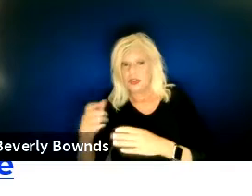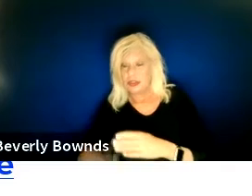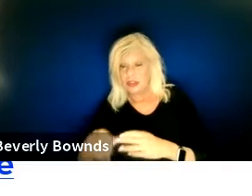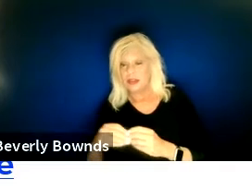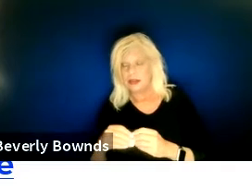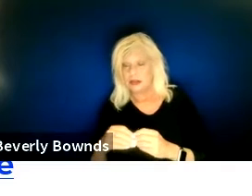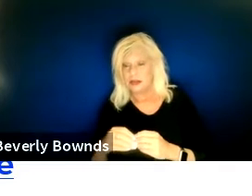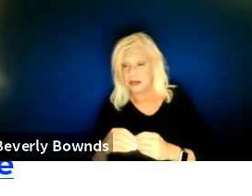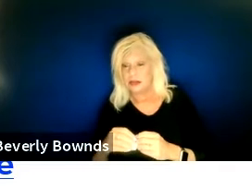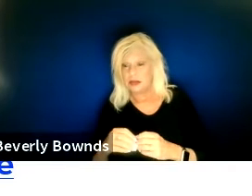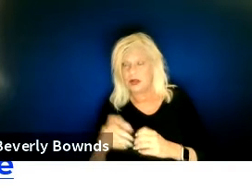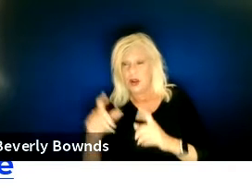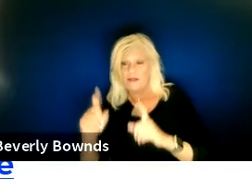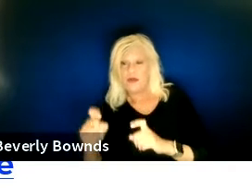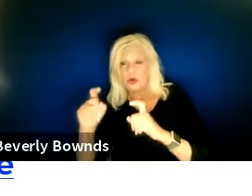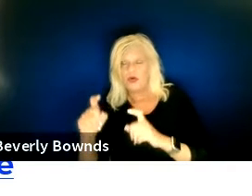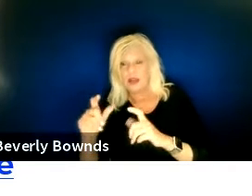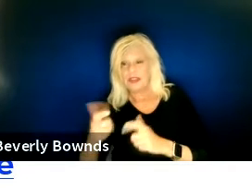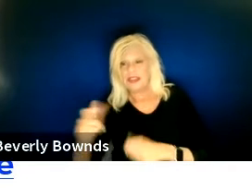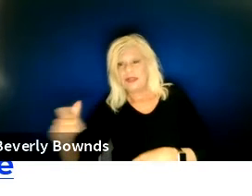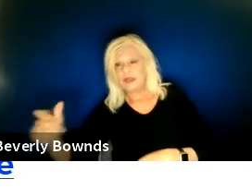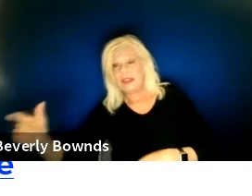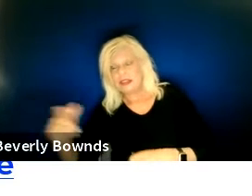movement sequences that are performed with music.